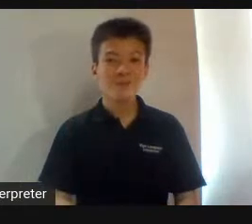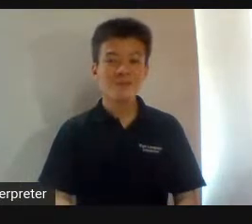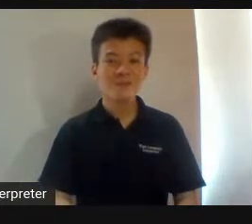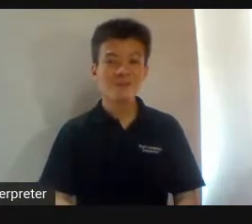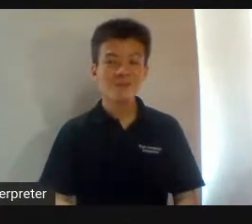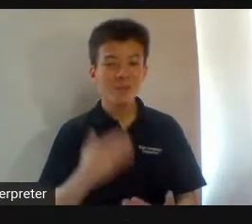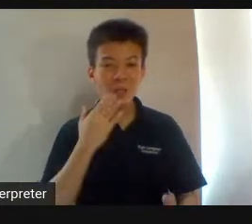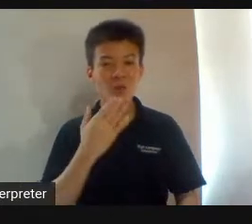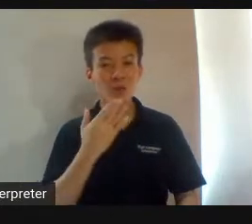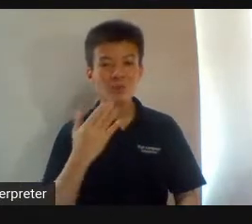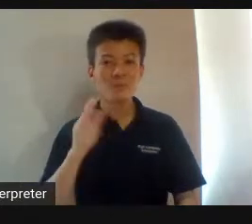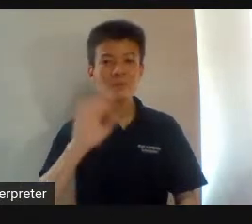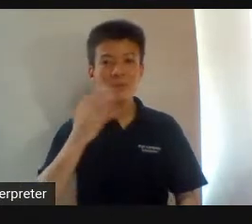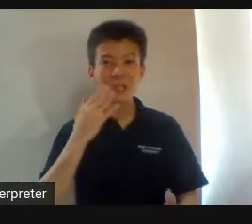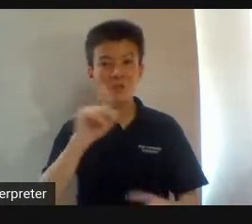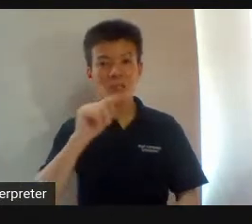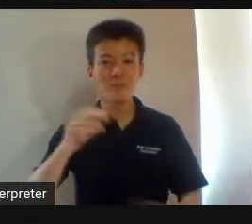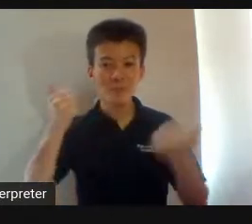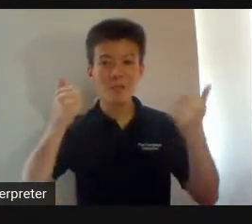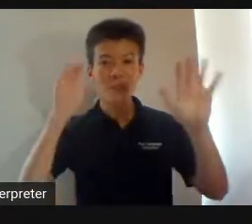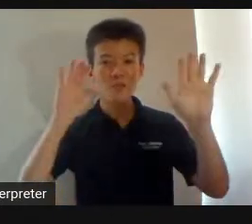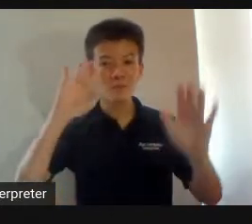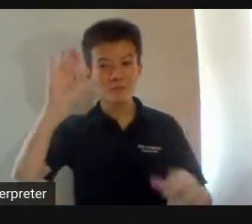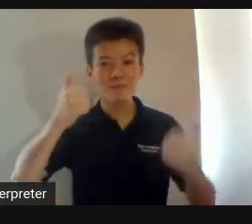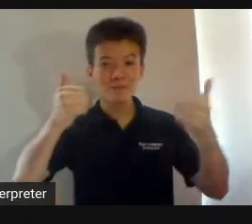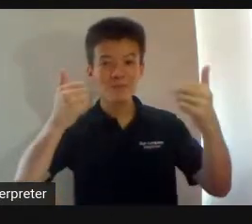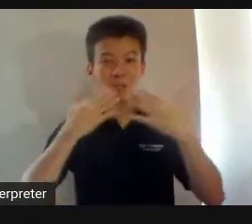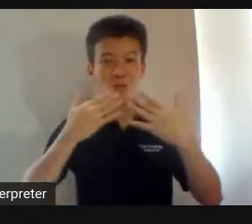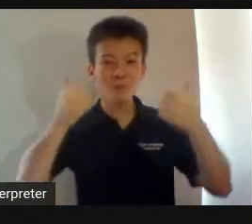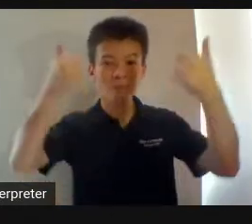Thank you. Thank you, Zach. Thank you,